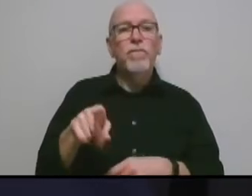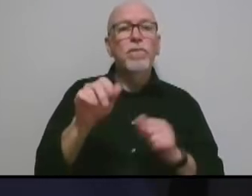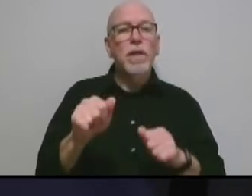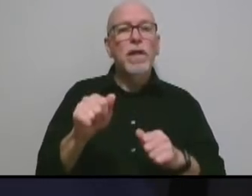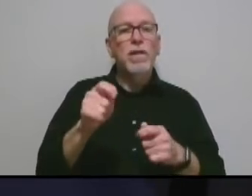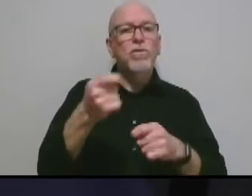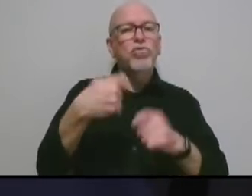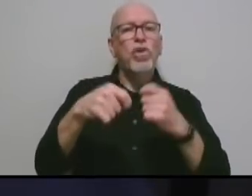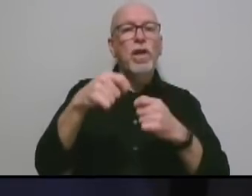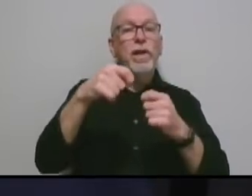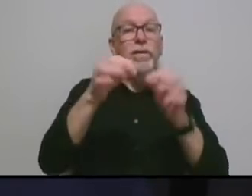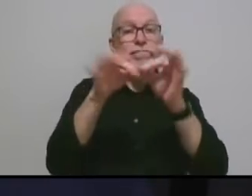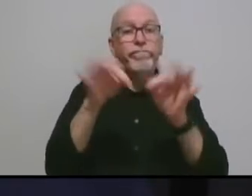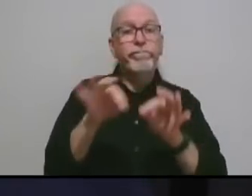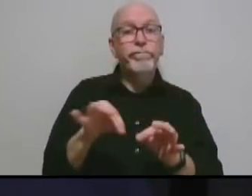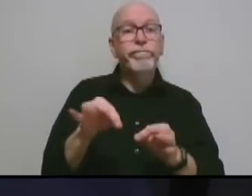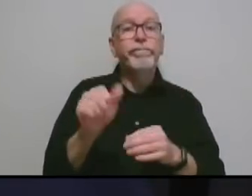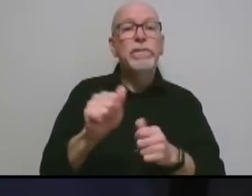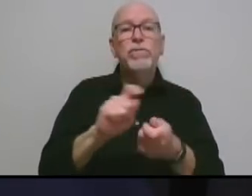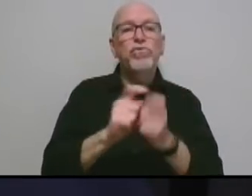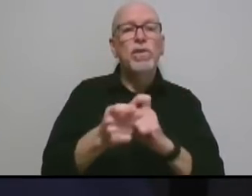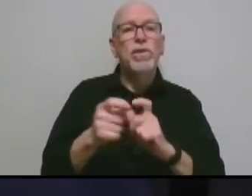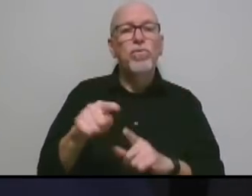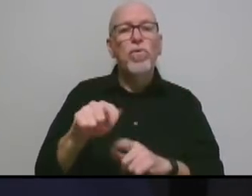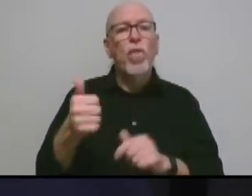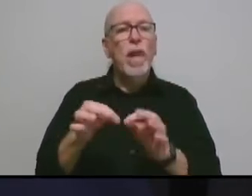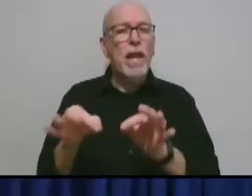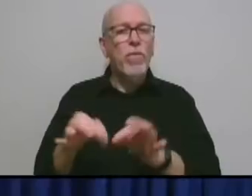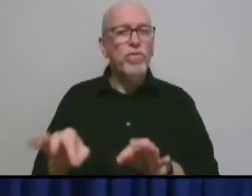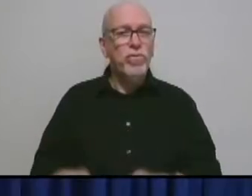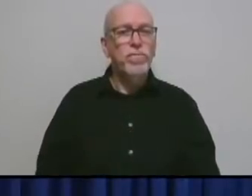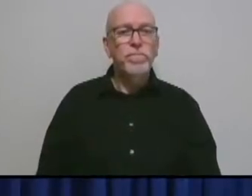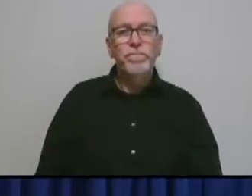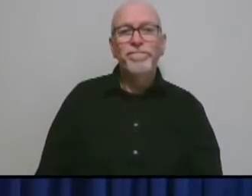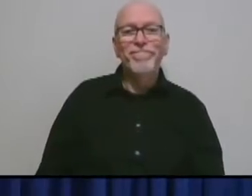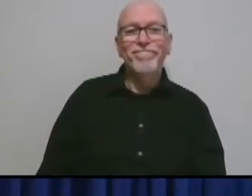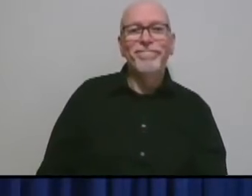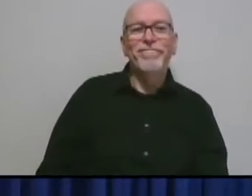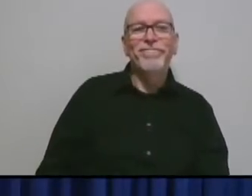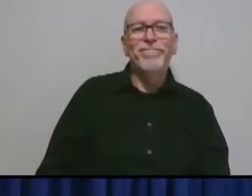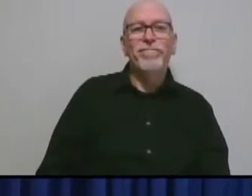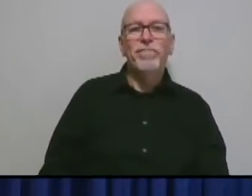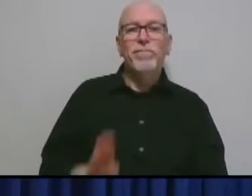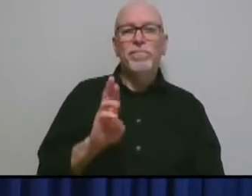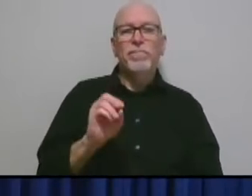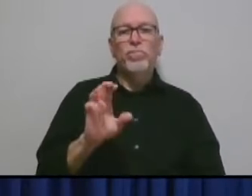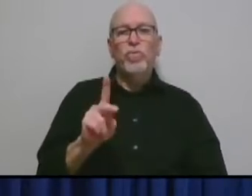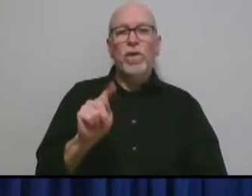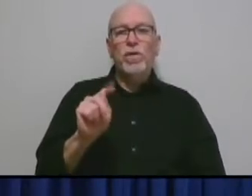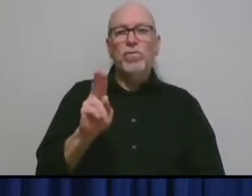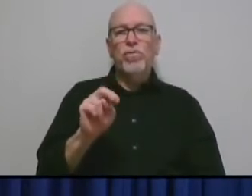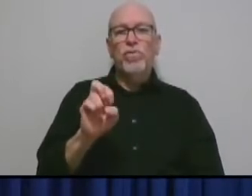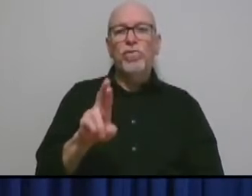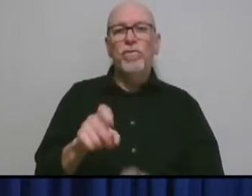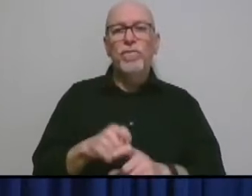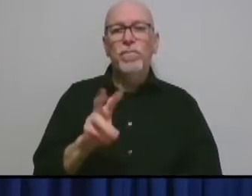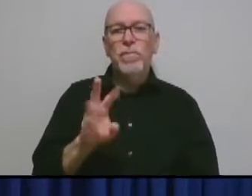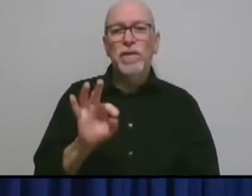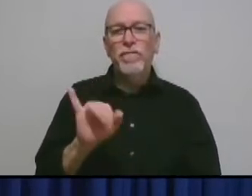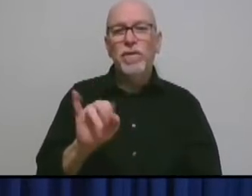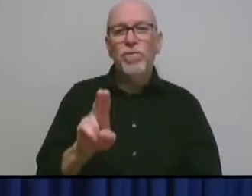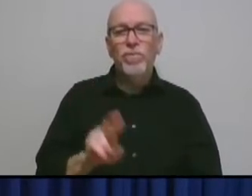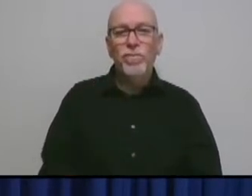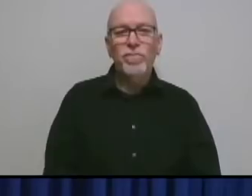changing to using Google Translate to change to other languages. Brock Turner, WFIU. Brock,